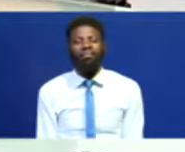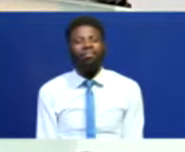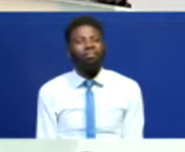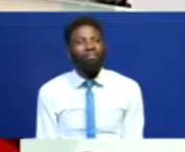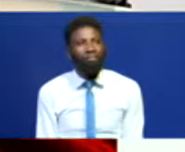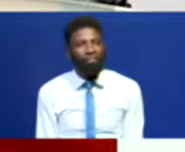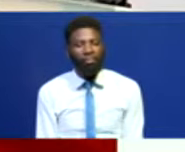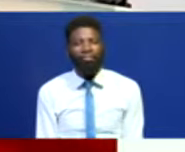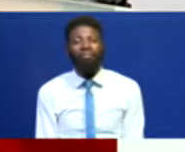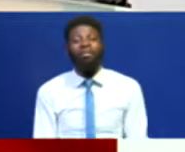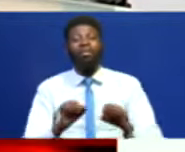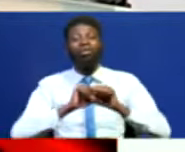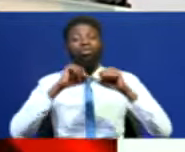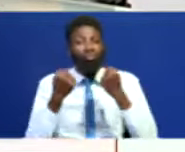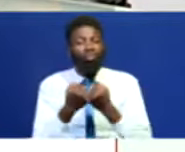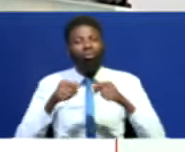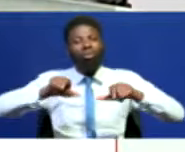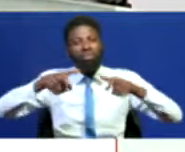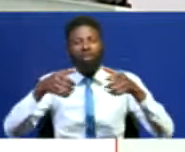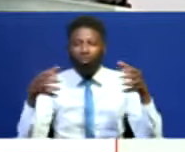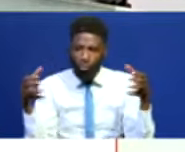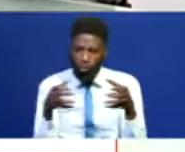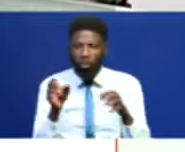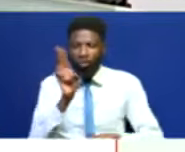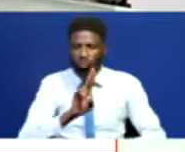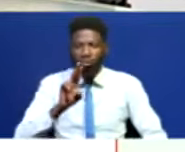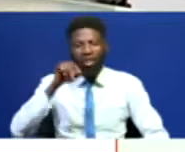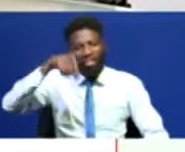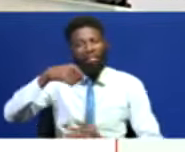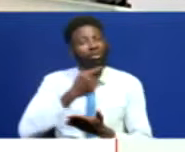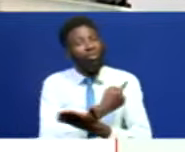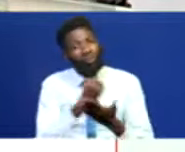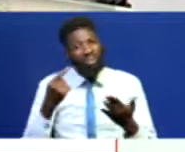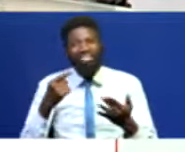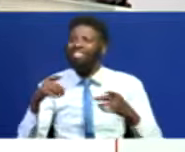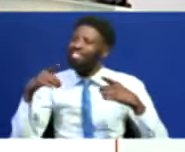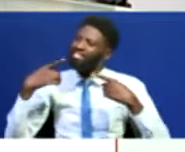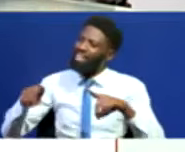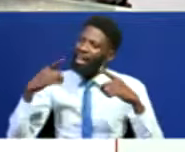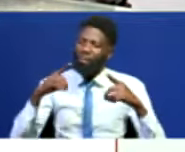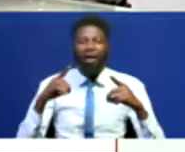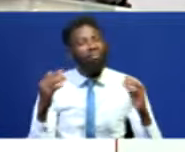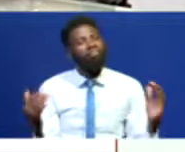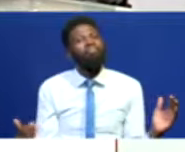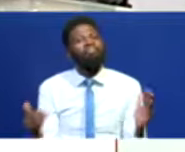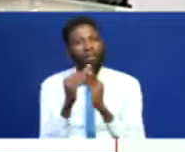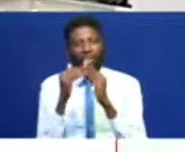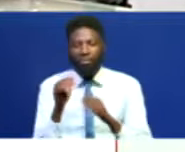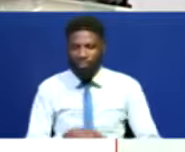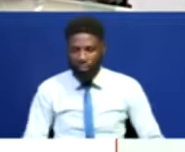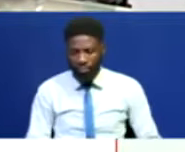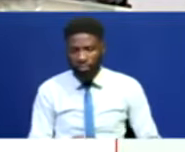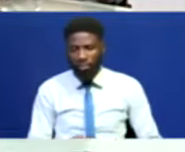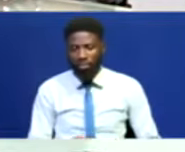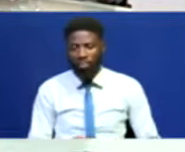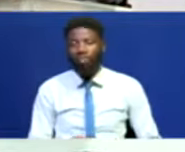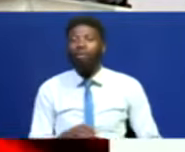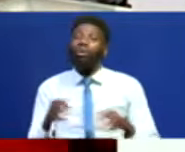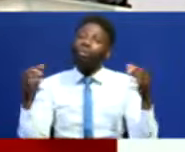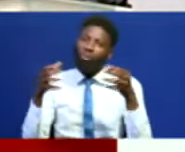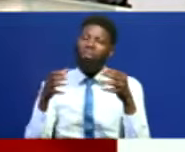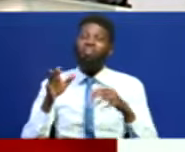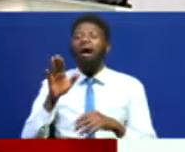Now, social media users were this week served with lots of drama. Well, it all began with a civilian police officer pouncing